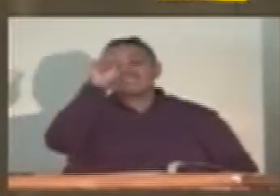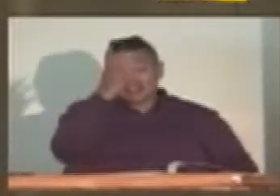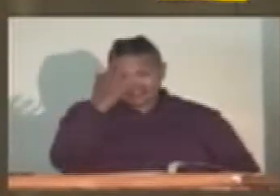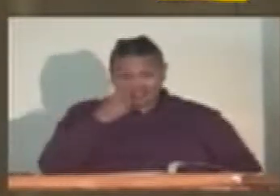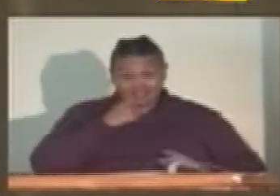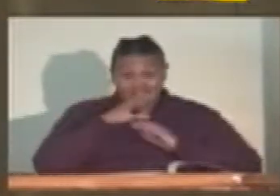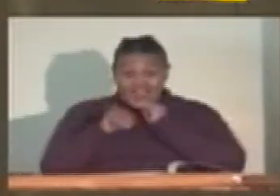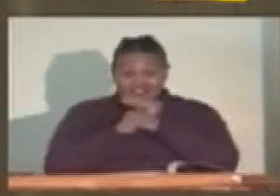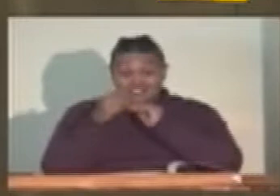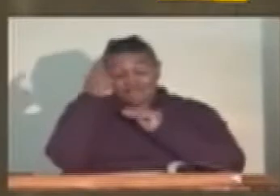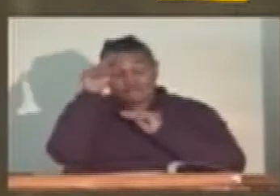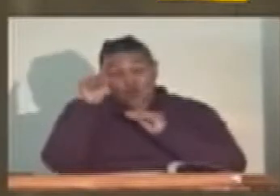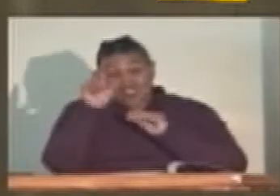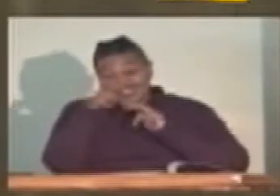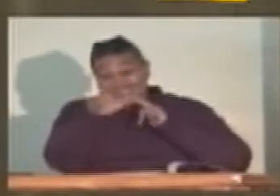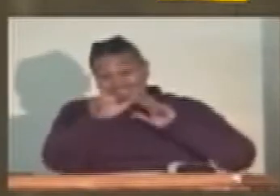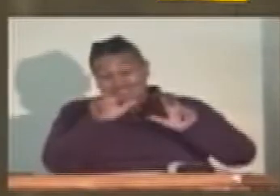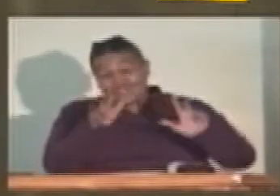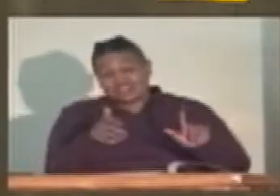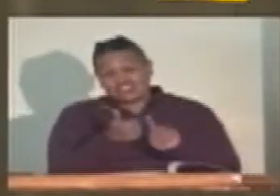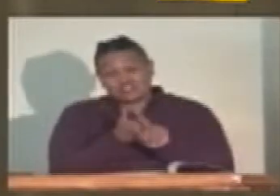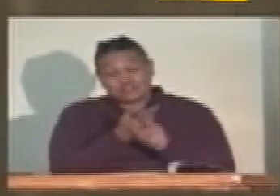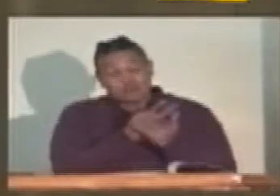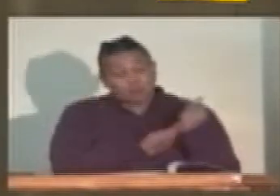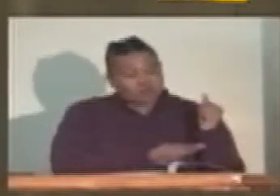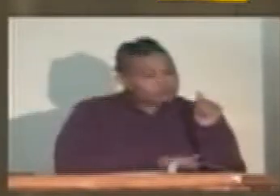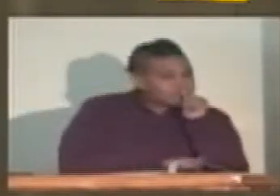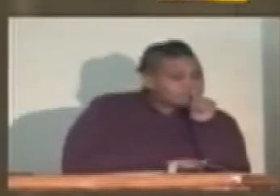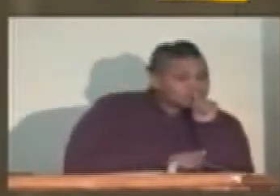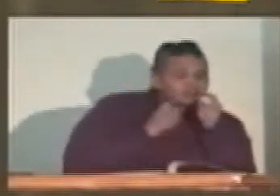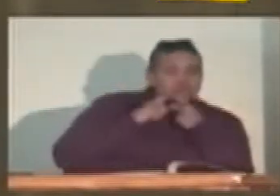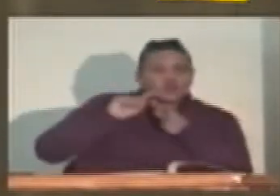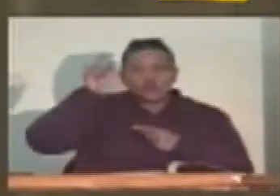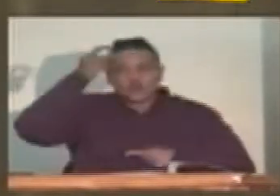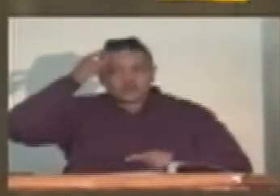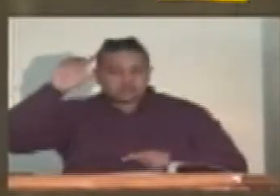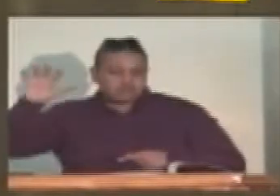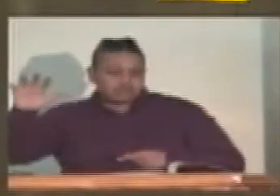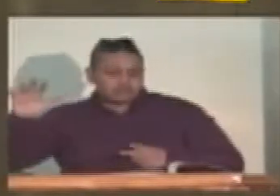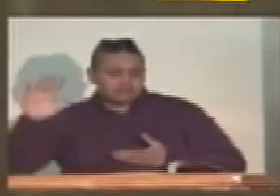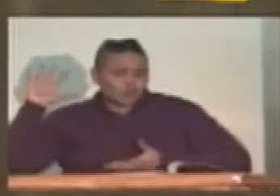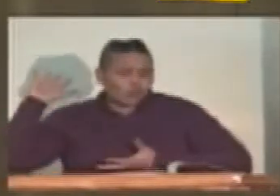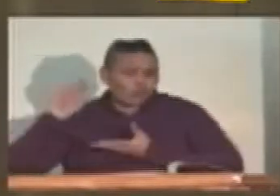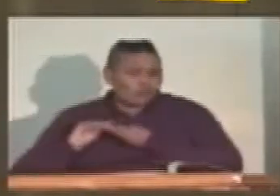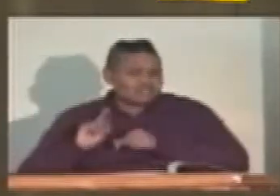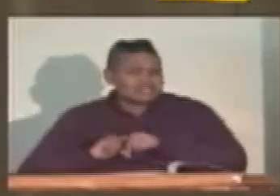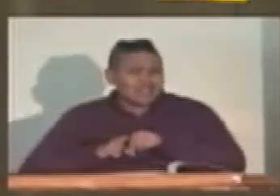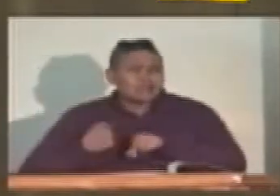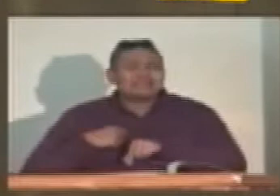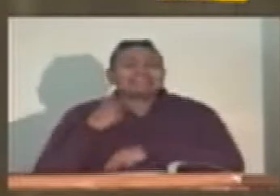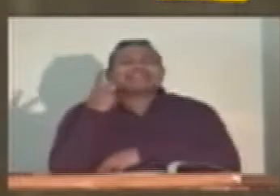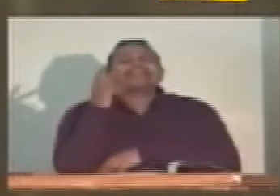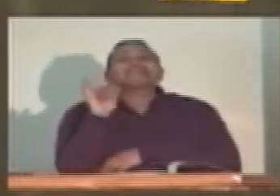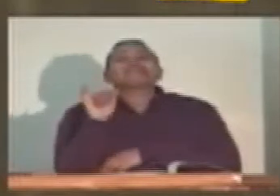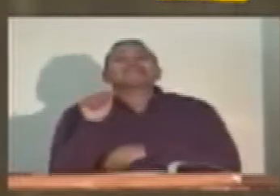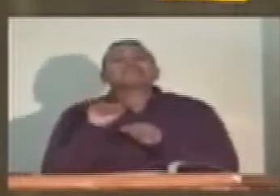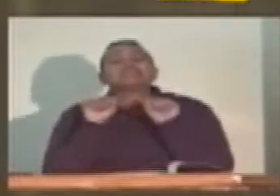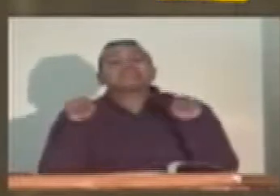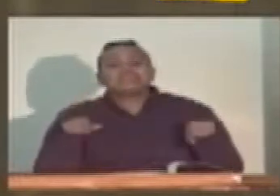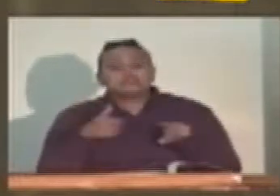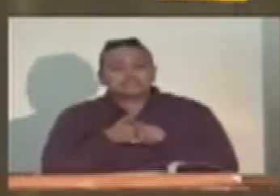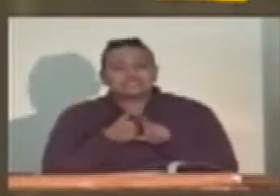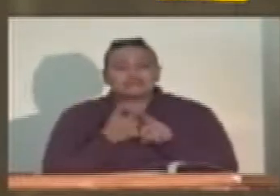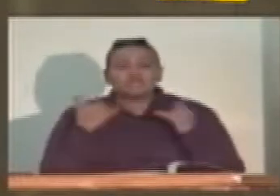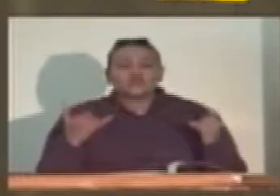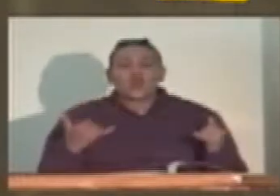and for the investors, both private and public. Over time, we have cultivated a system which is